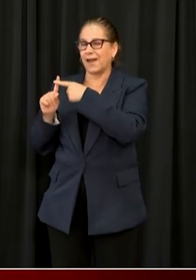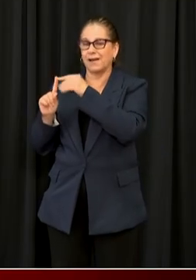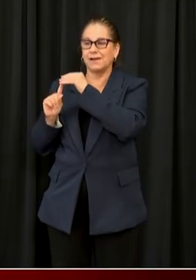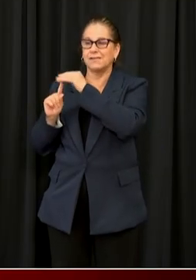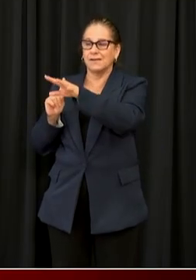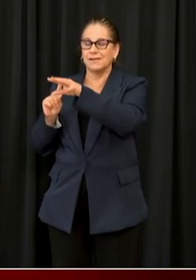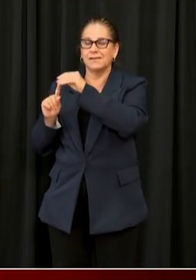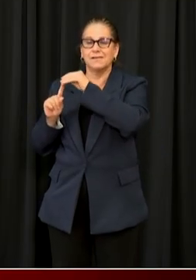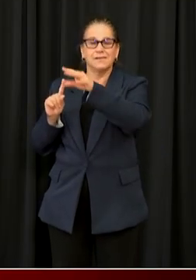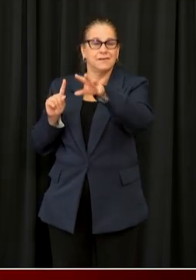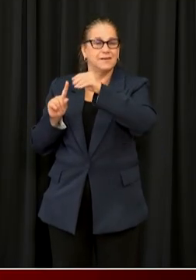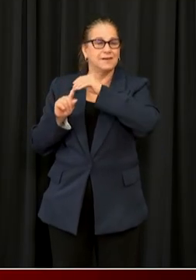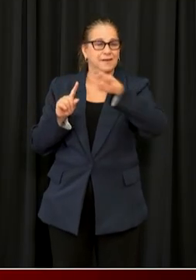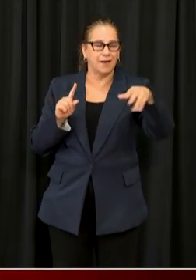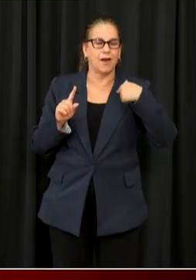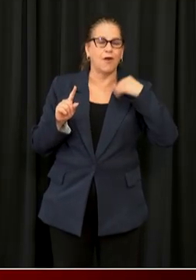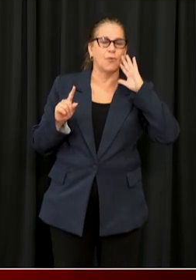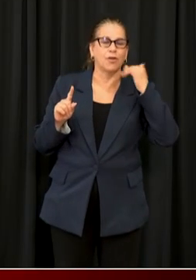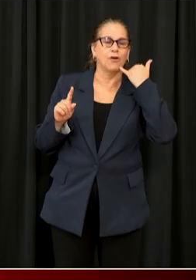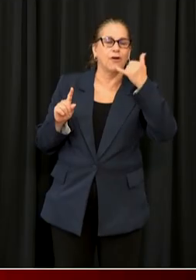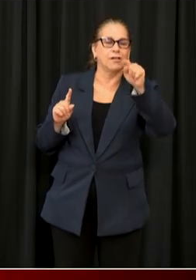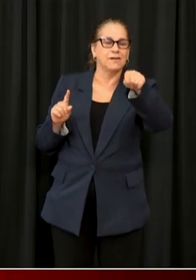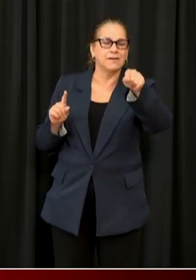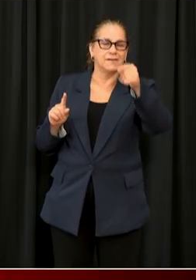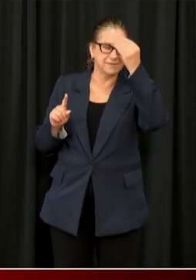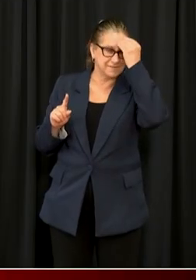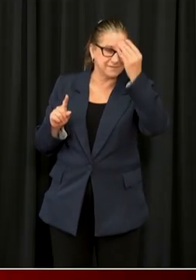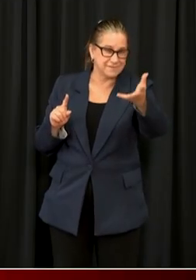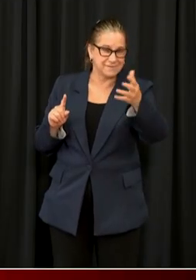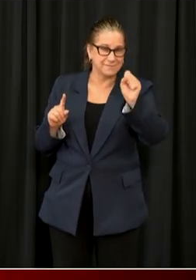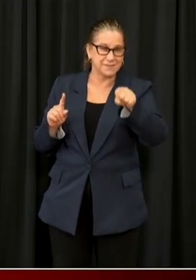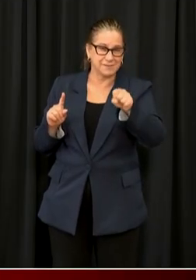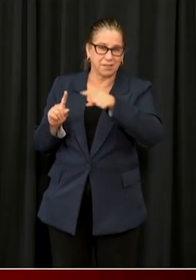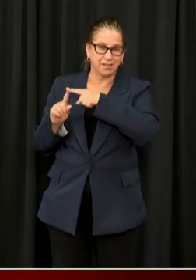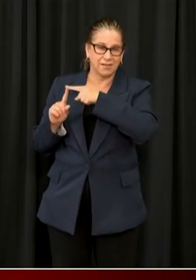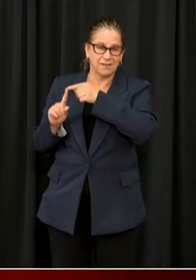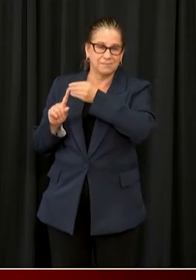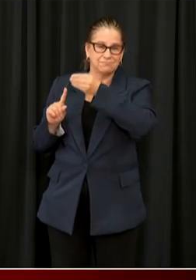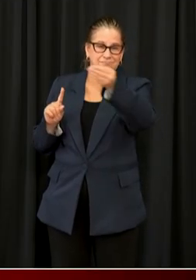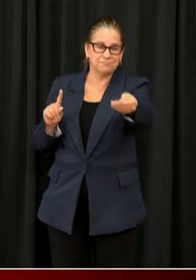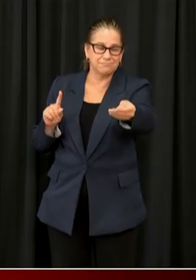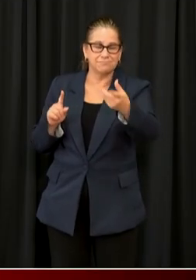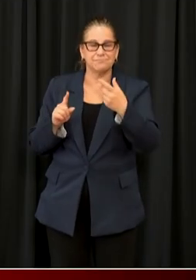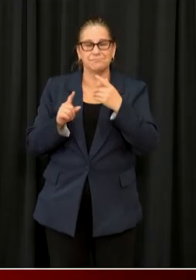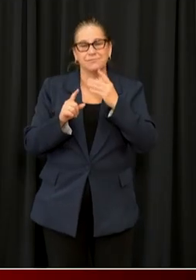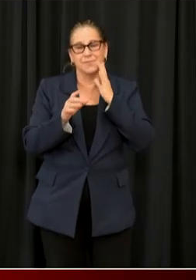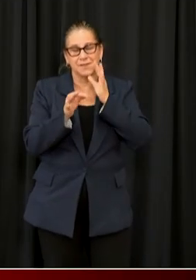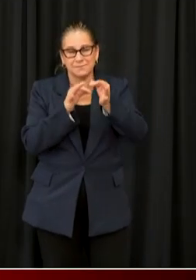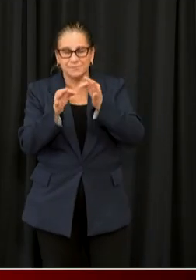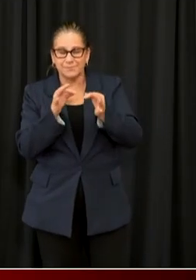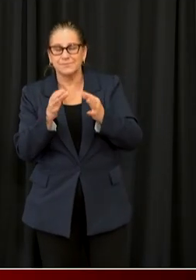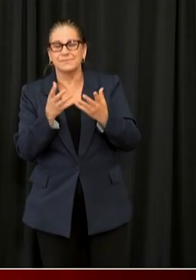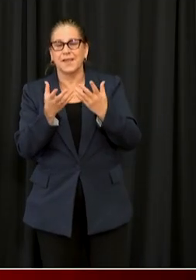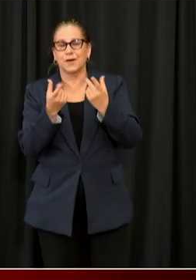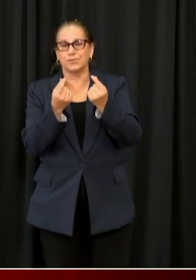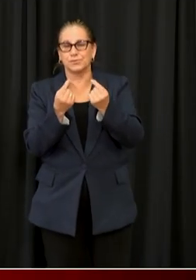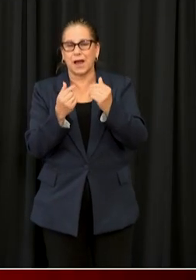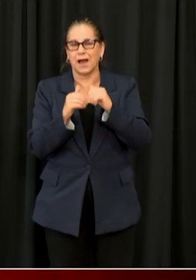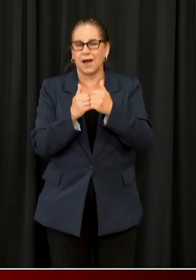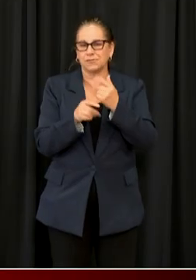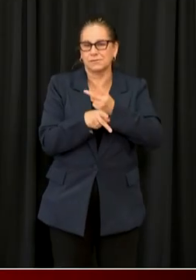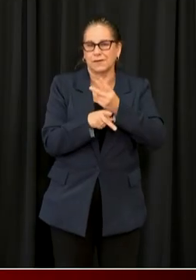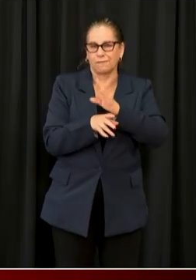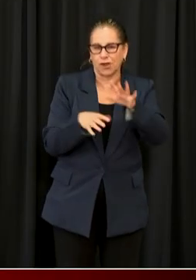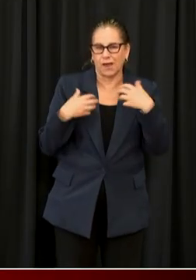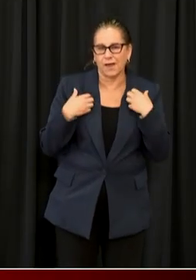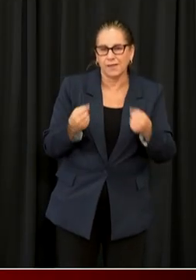contacts. The contact tracer will gather information, demographic information, health information, get a sense of risk factors, and